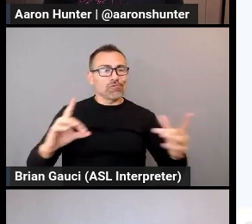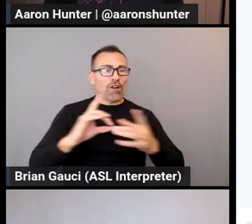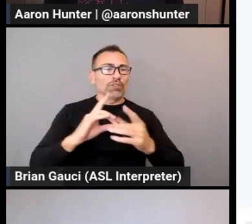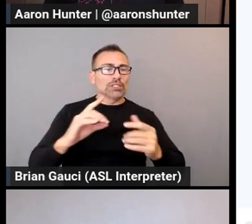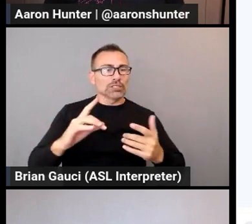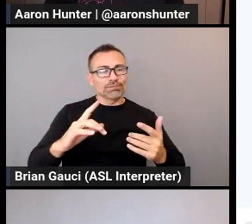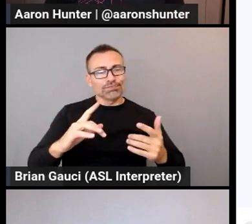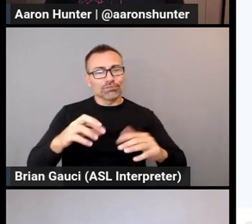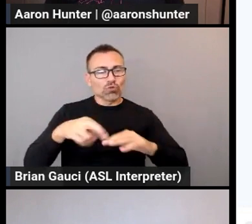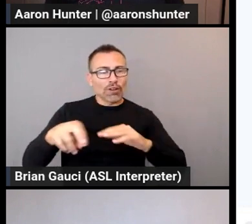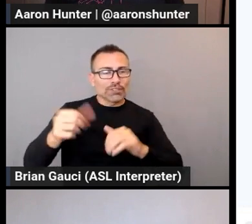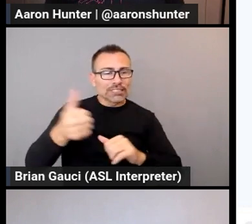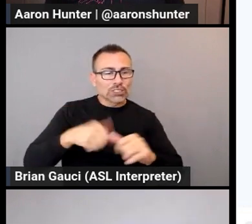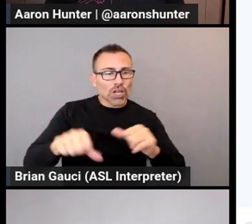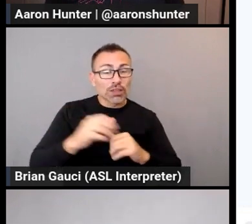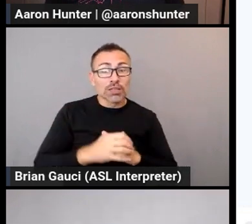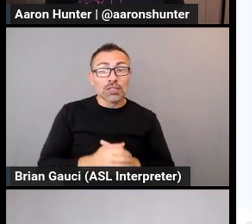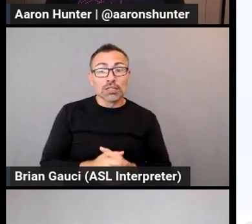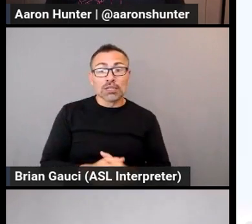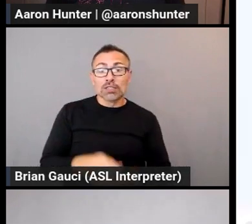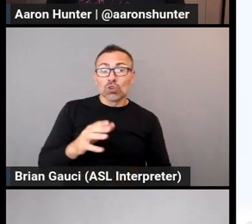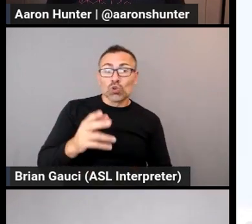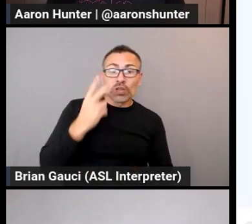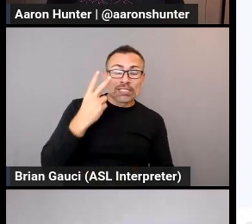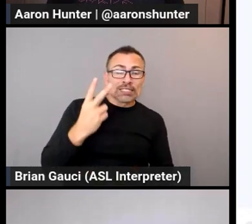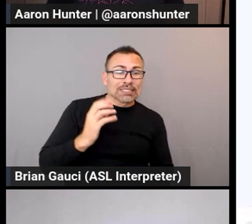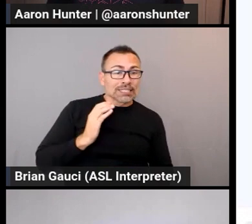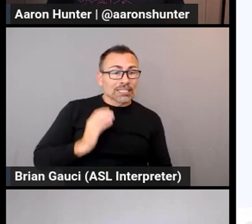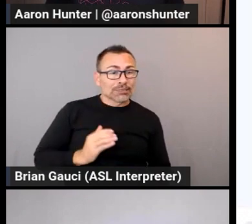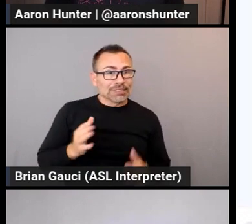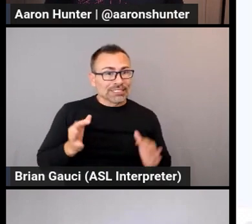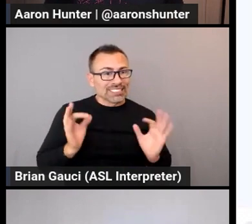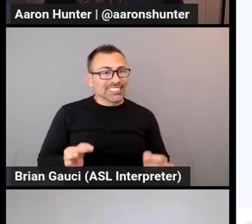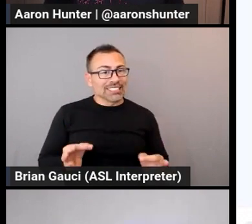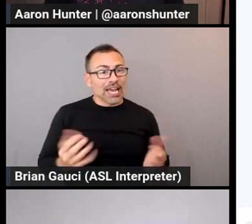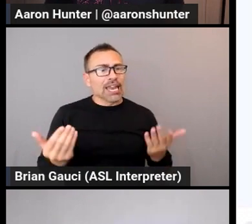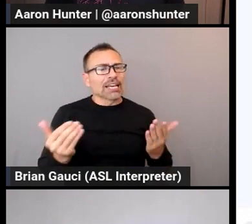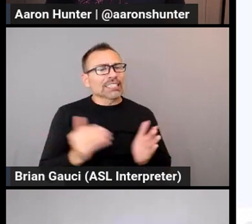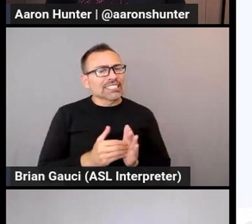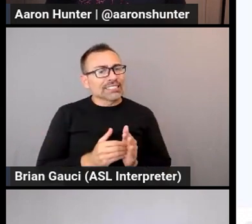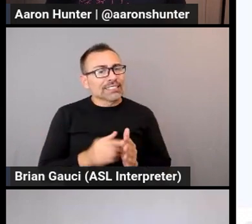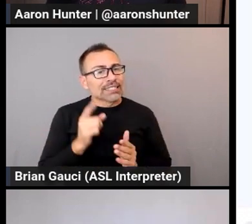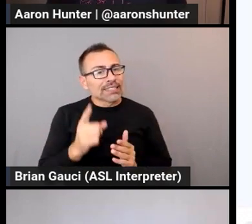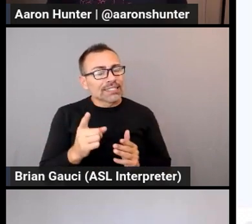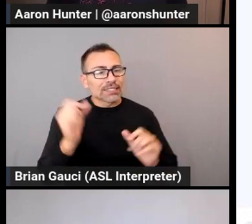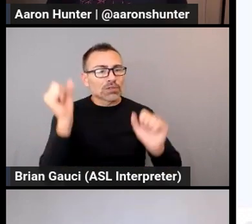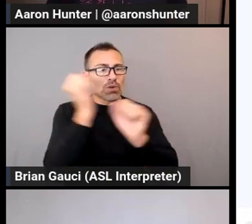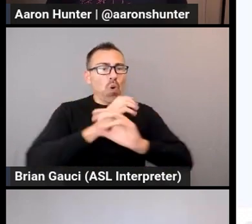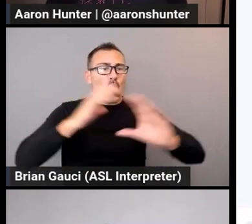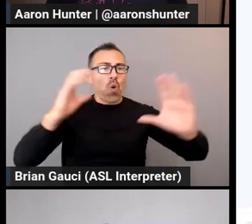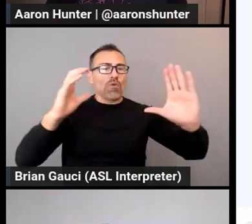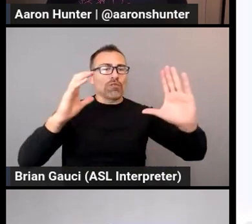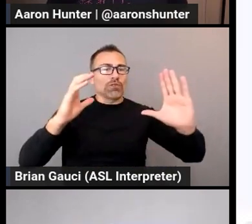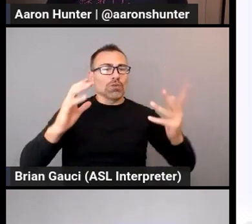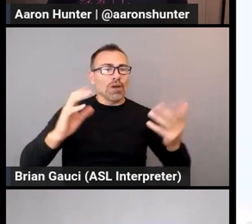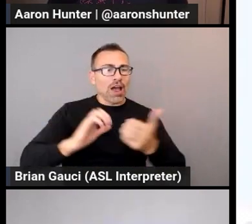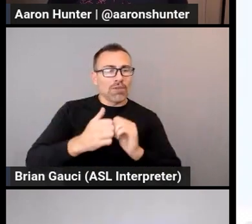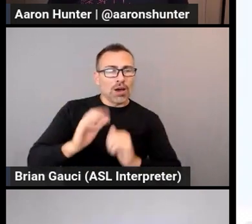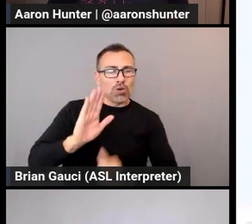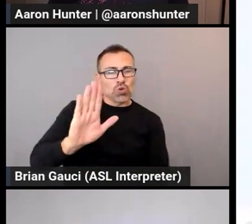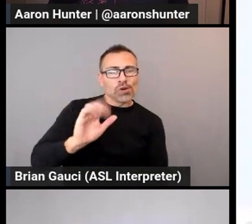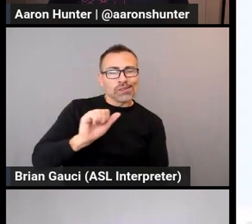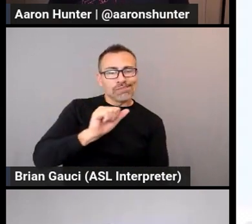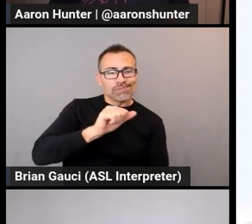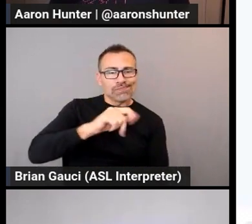customers decide, this is again meant to give you an overview of how your application looks like